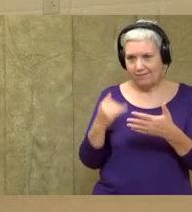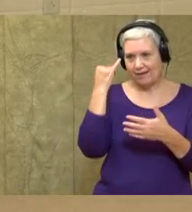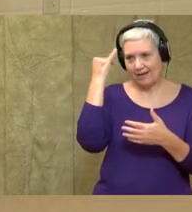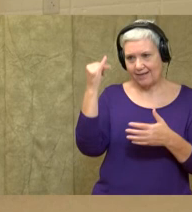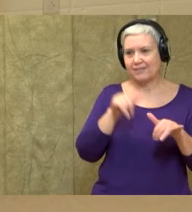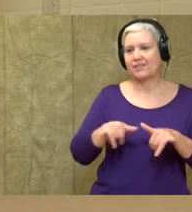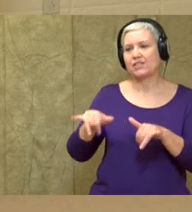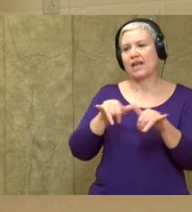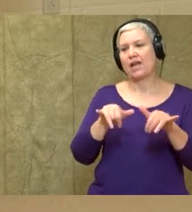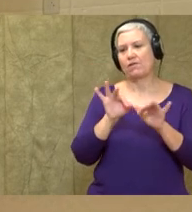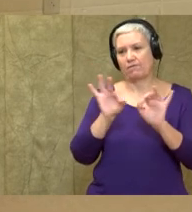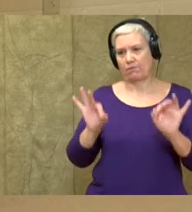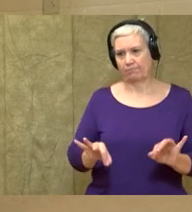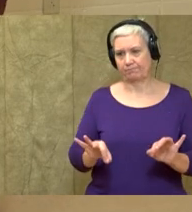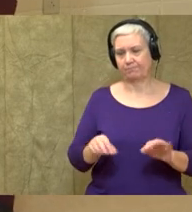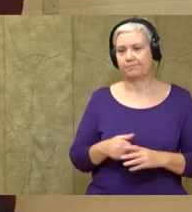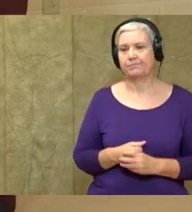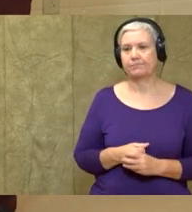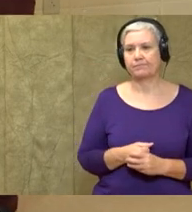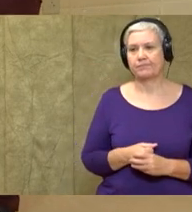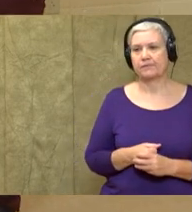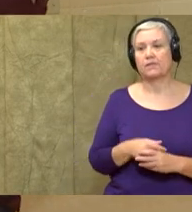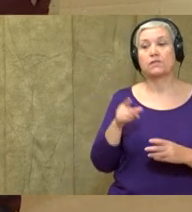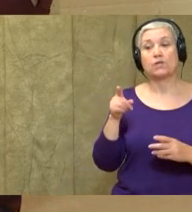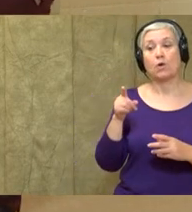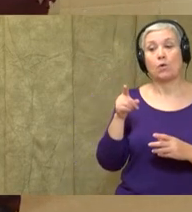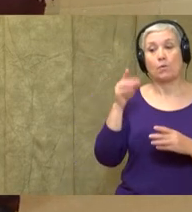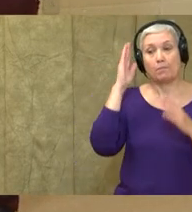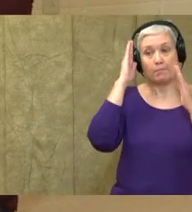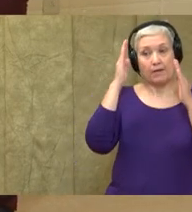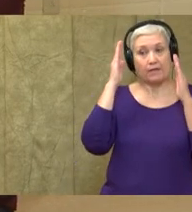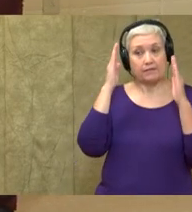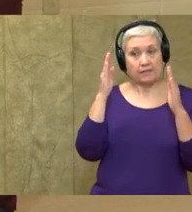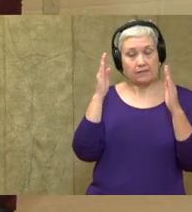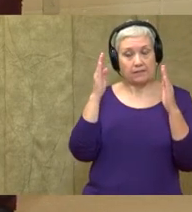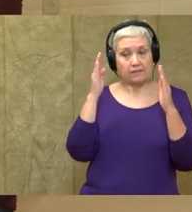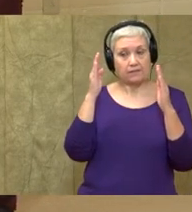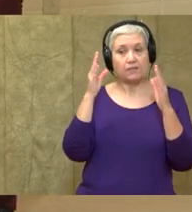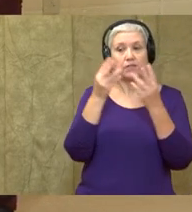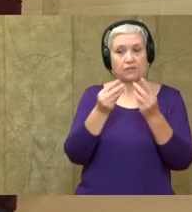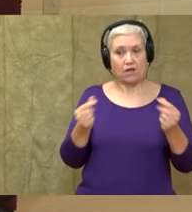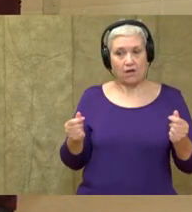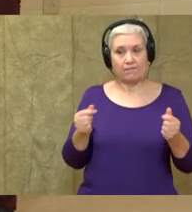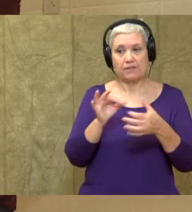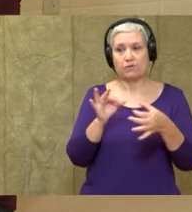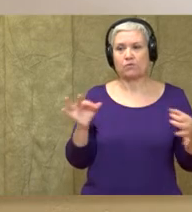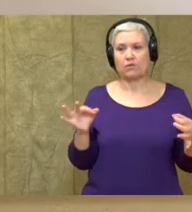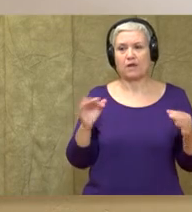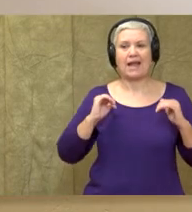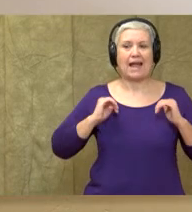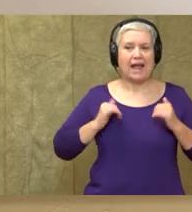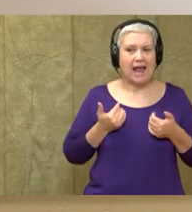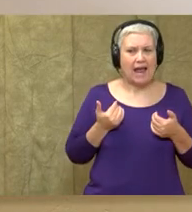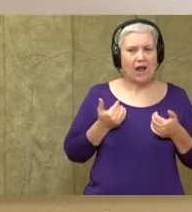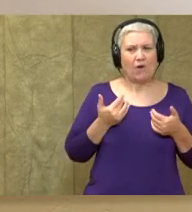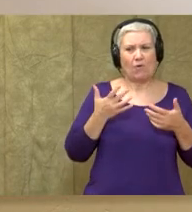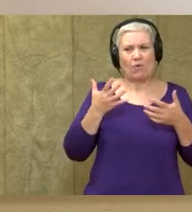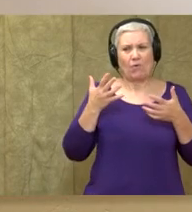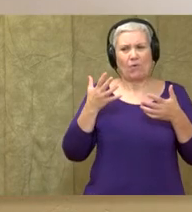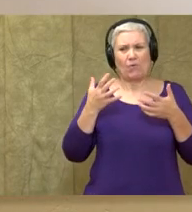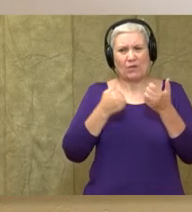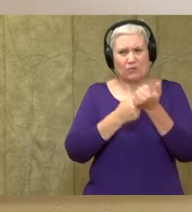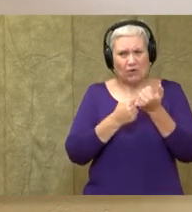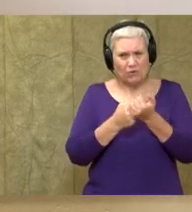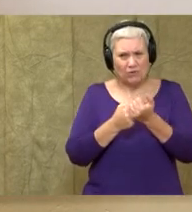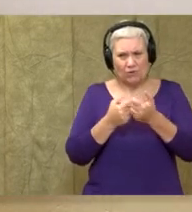form. Okay, so I want you paying really close attention as you're looking to solve these equations. How are you going to make sense of the